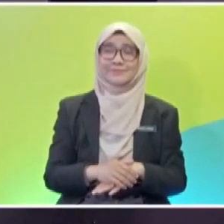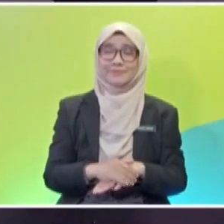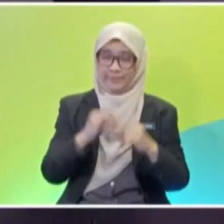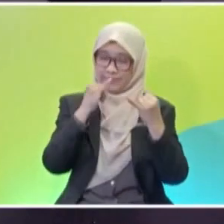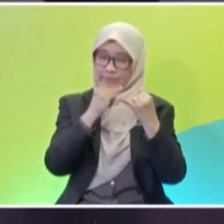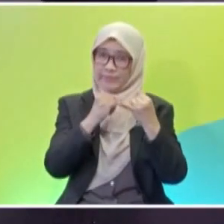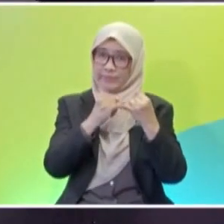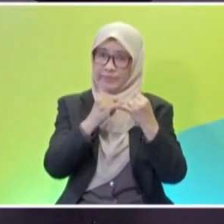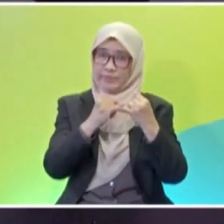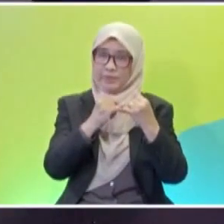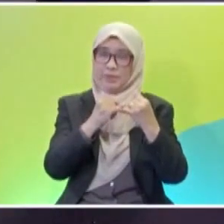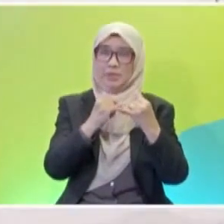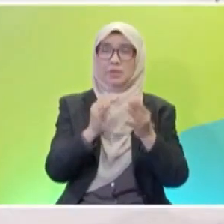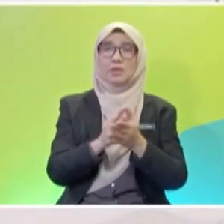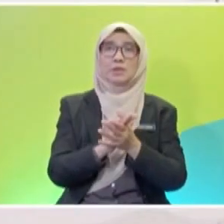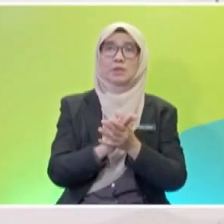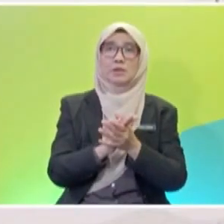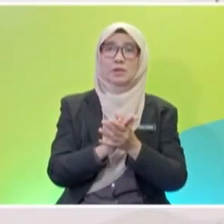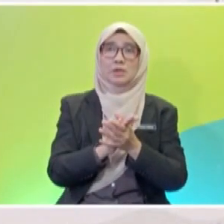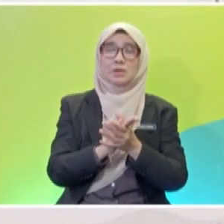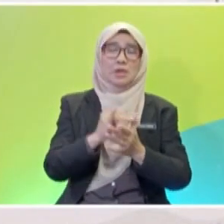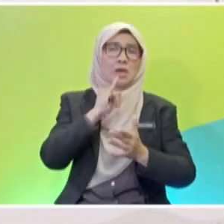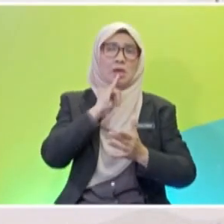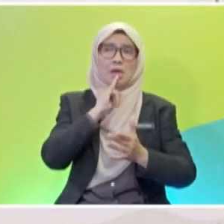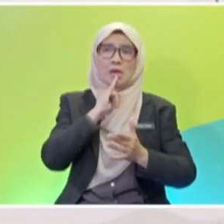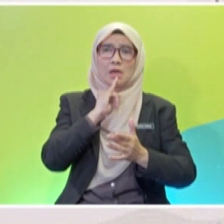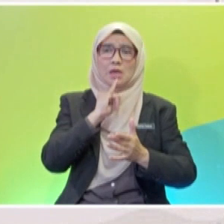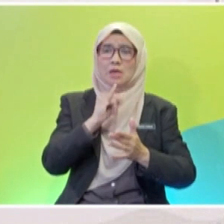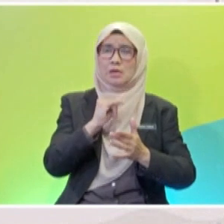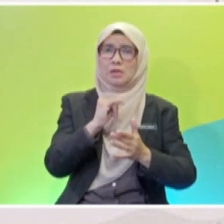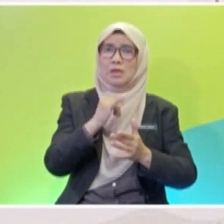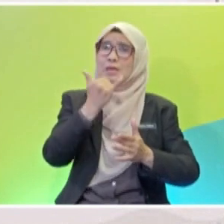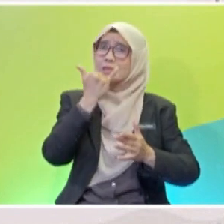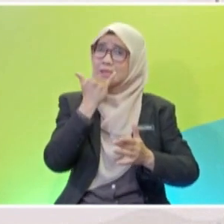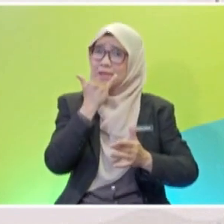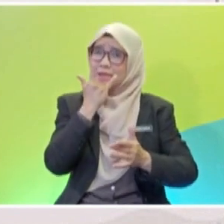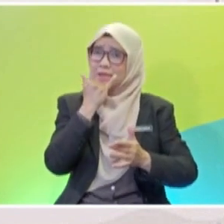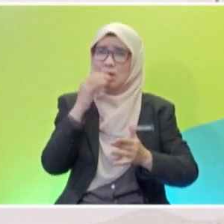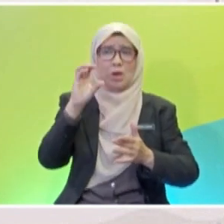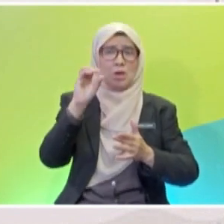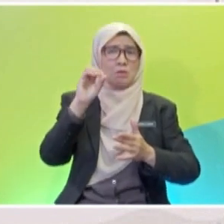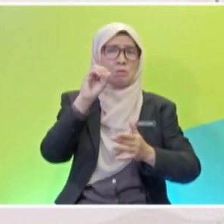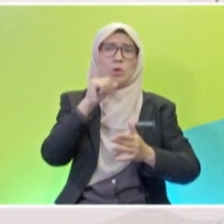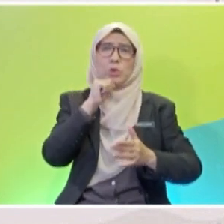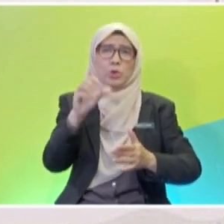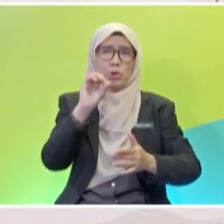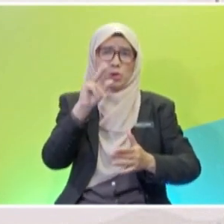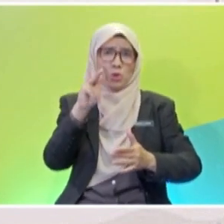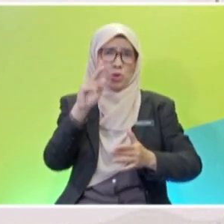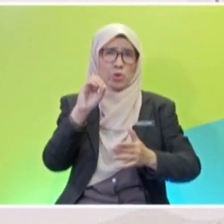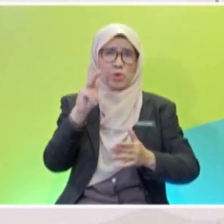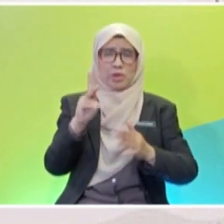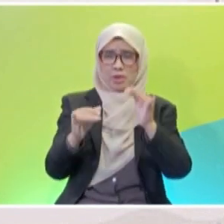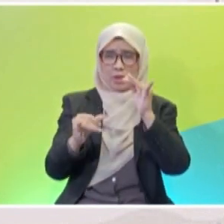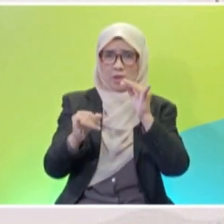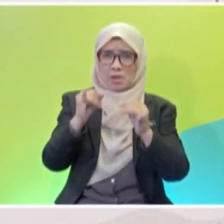last paragraph tells us that it's not acceptable. Photo manipulation is not acceptable if it's done at an